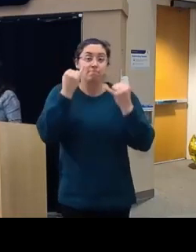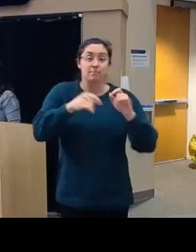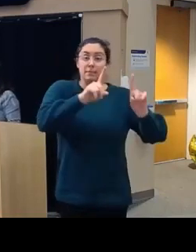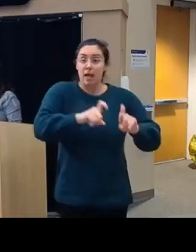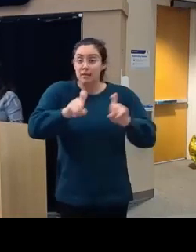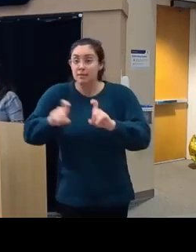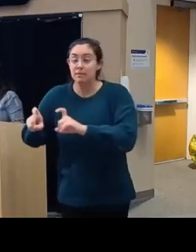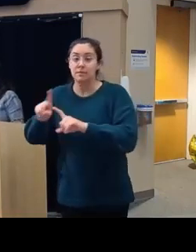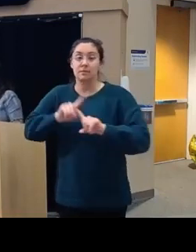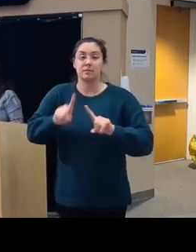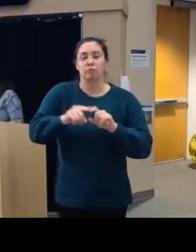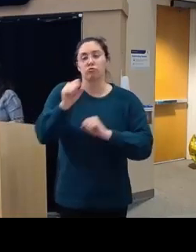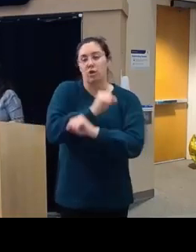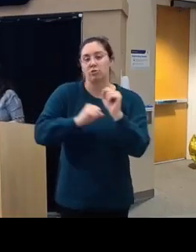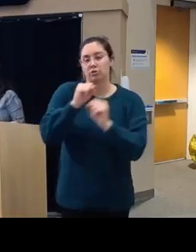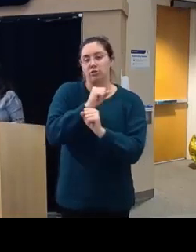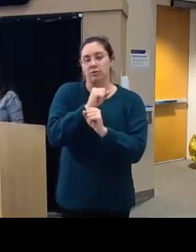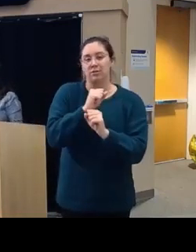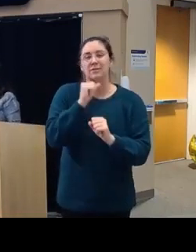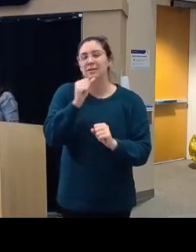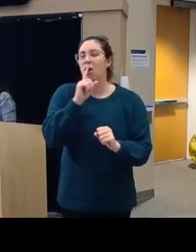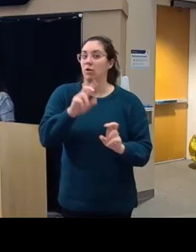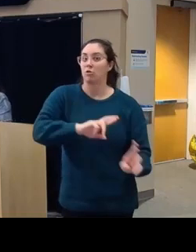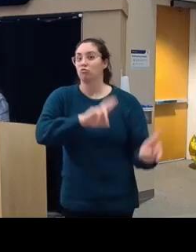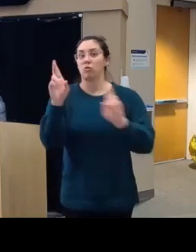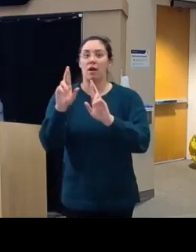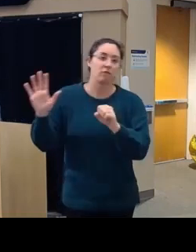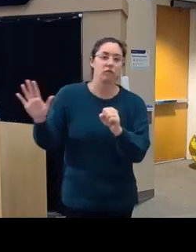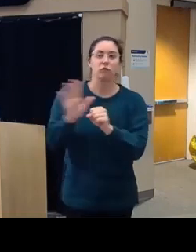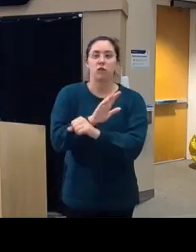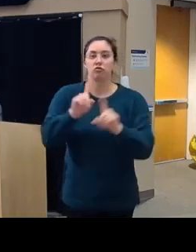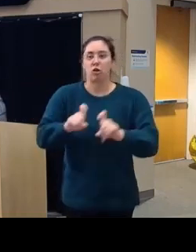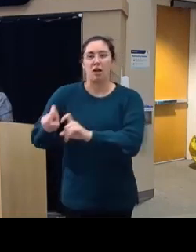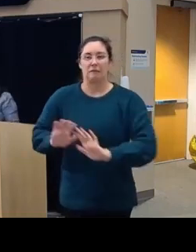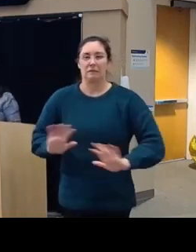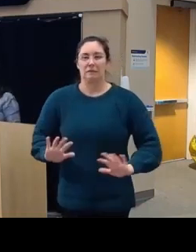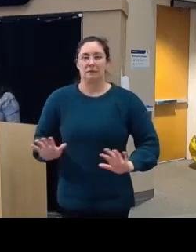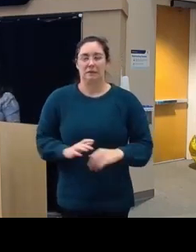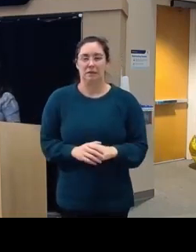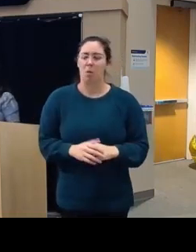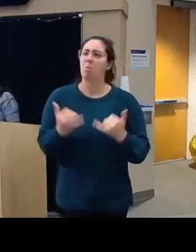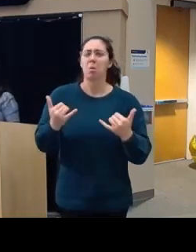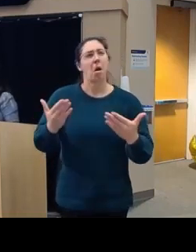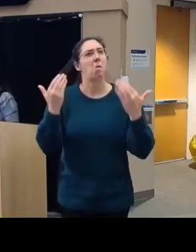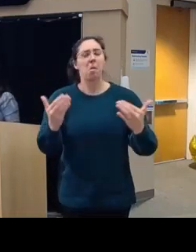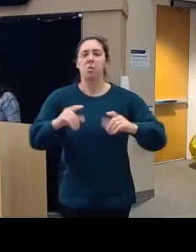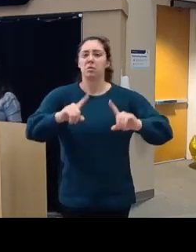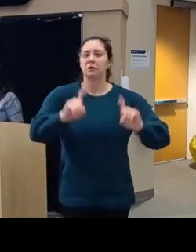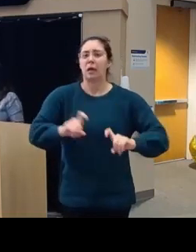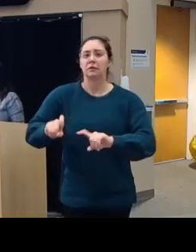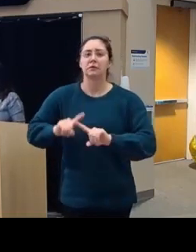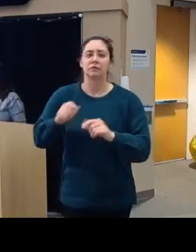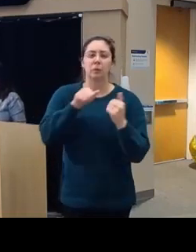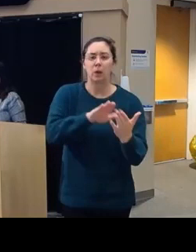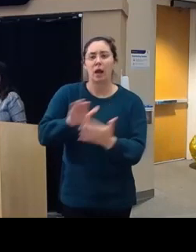testing implementation strategies. We weren't quite ready to have like a whole big trial to say, okay, like let's test different ways that we